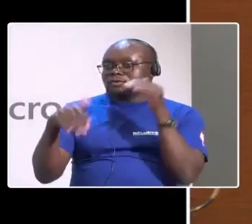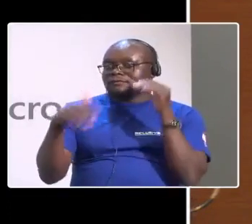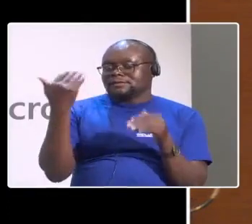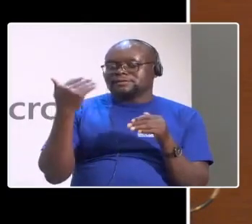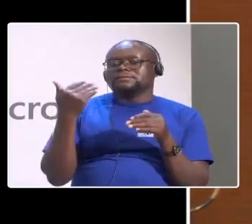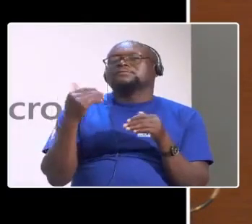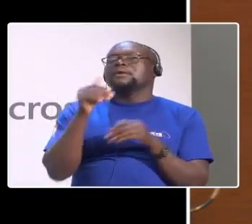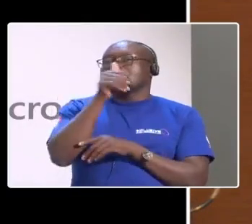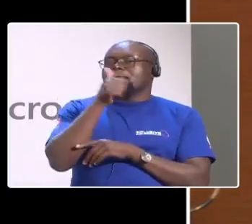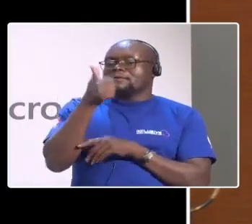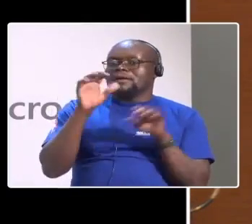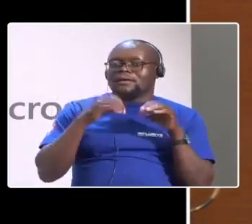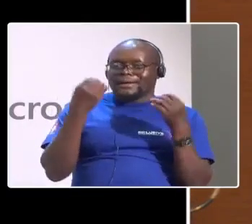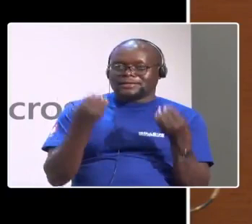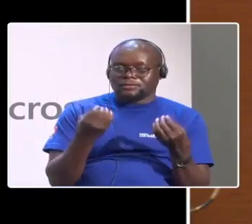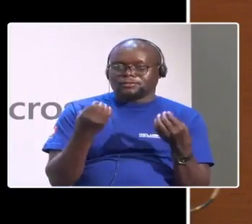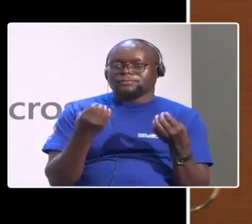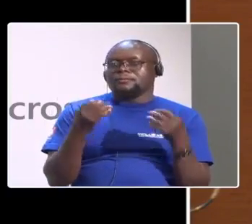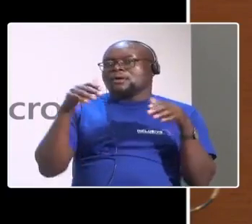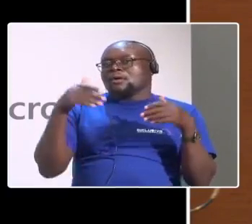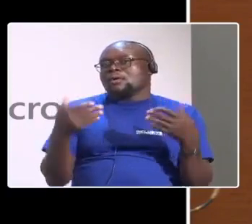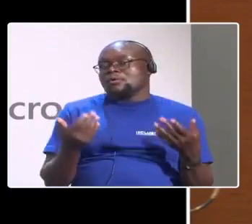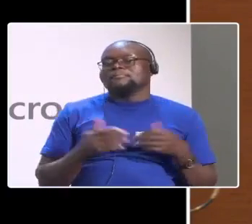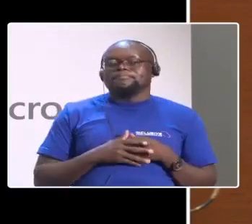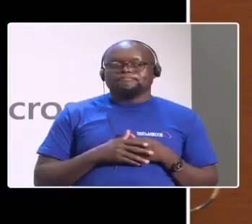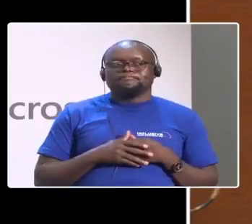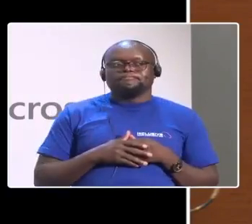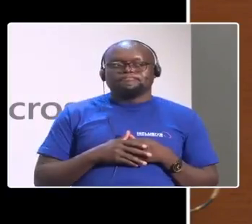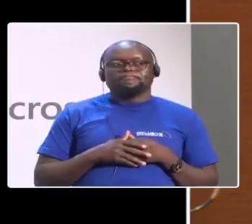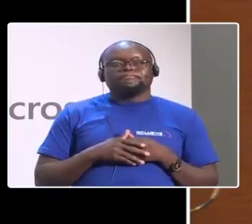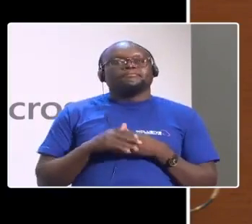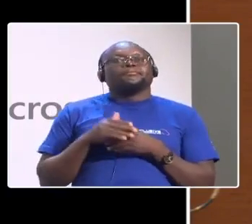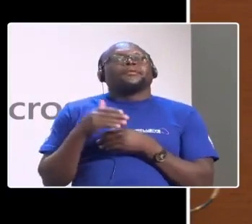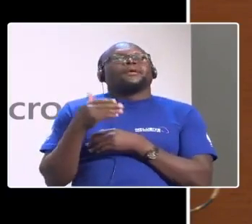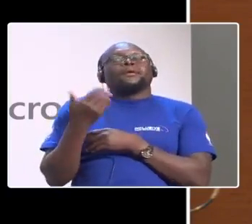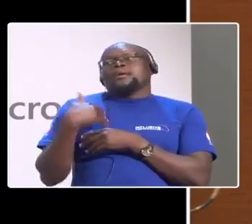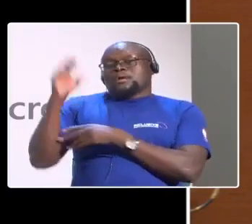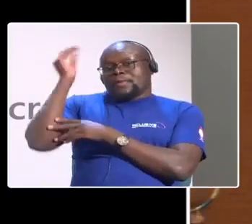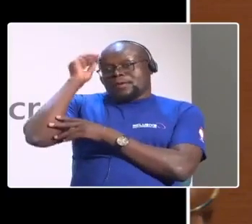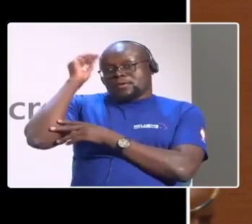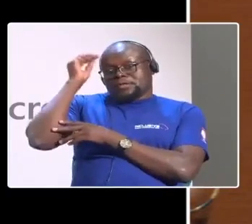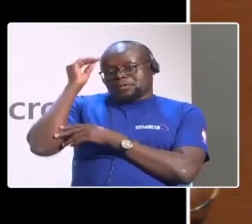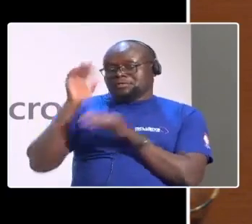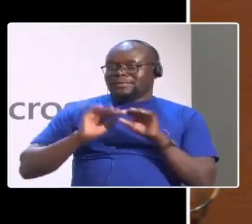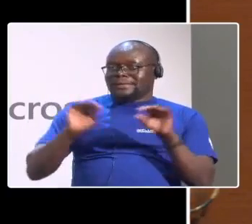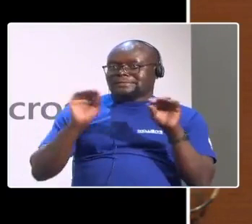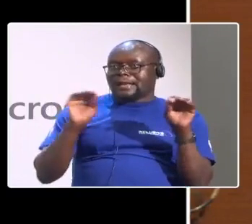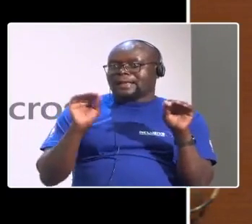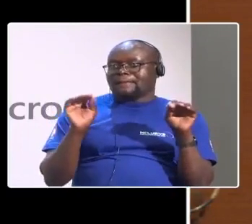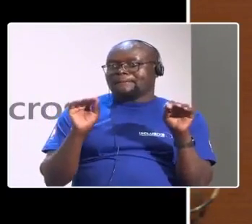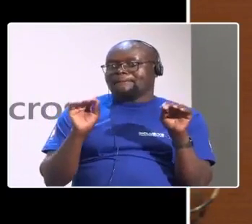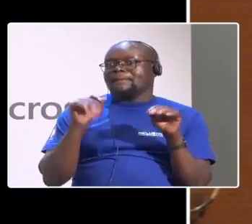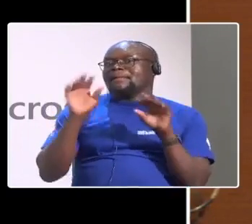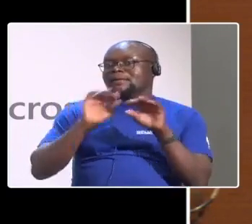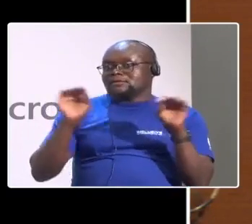universities, private organizations, whatever, and do their education, their training, and